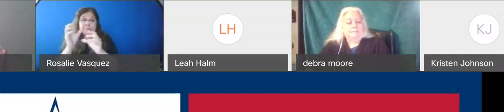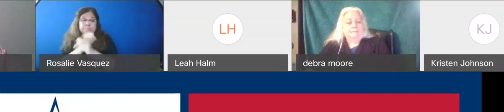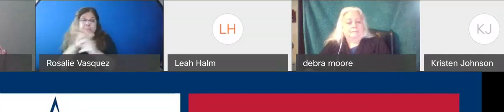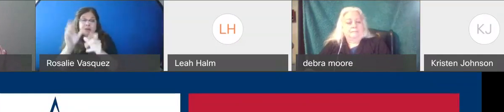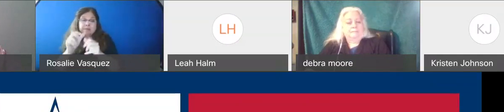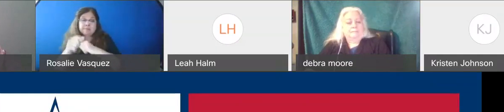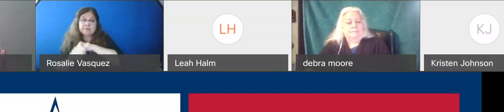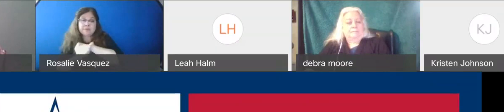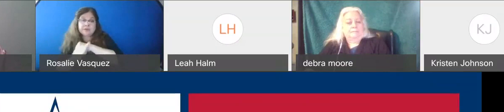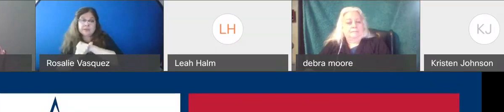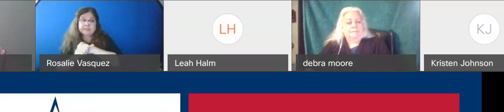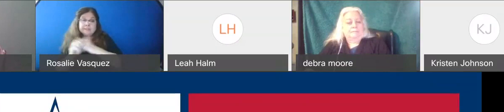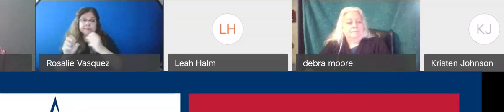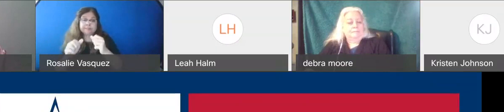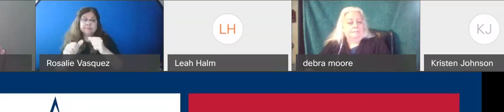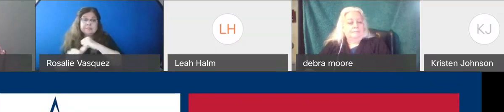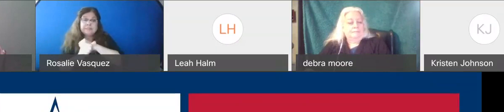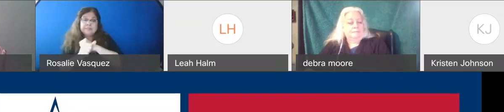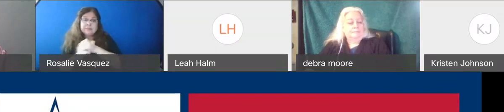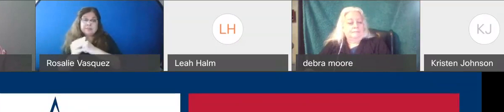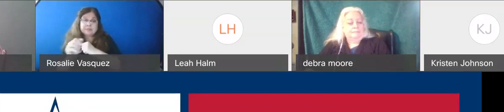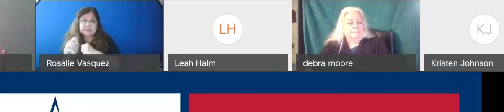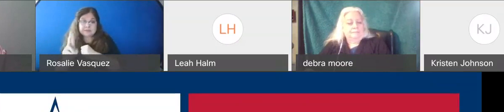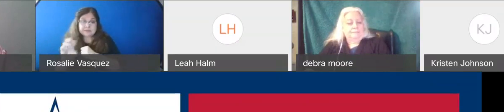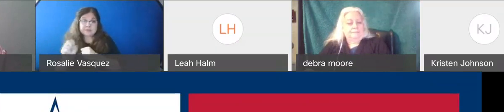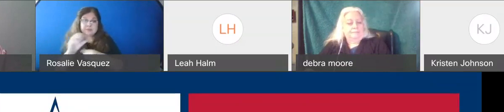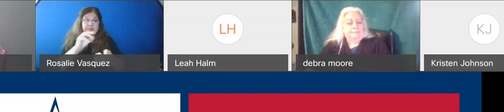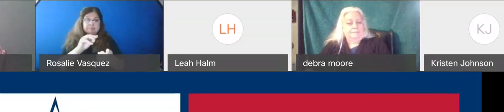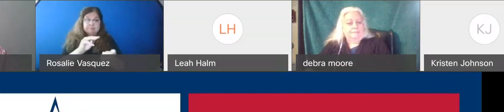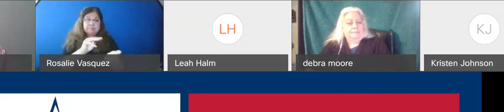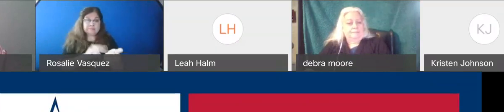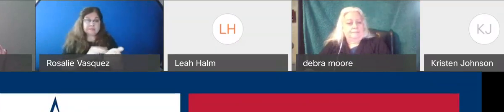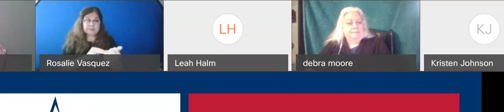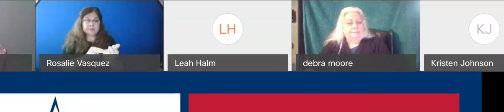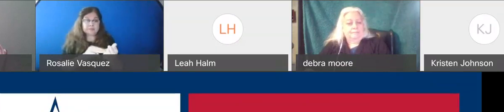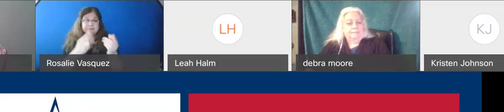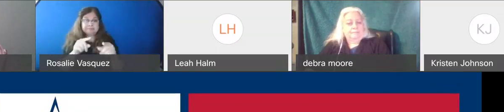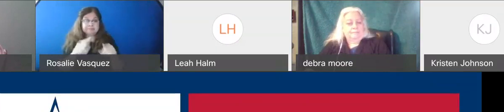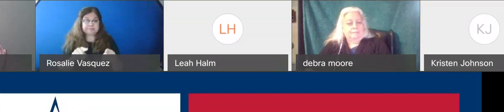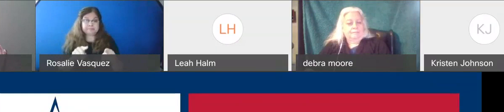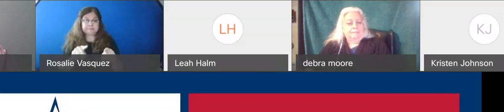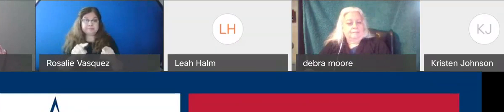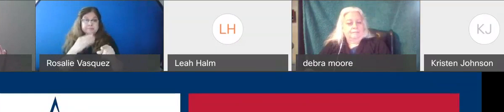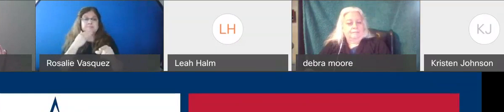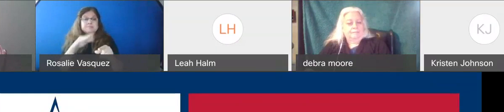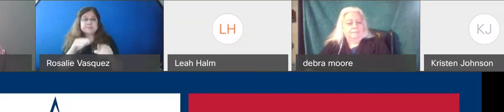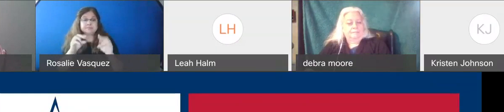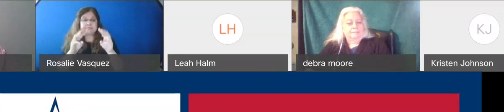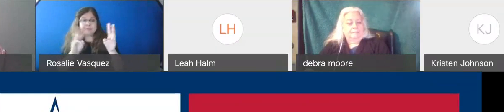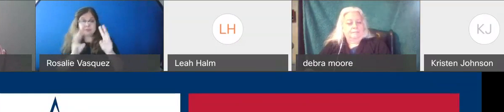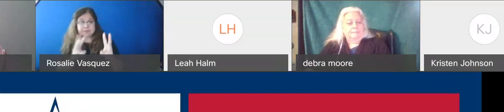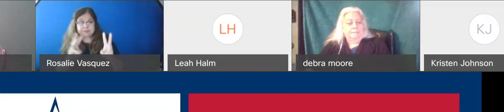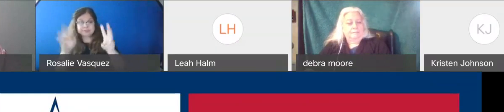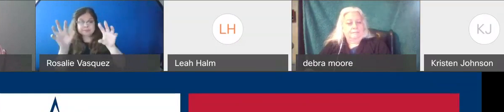hazardous materials, medical alerts, severe weather, power failure, and campus warnings. So it is very helpful to review the